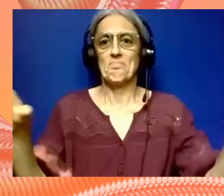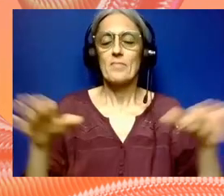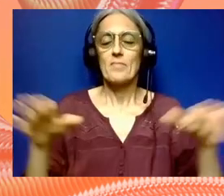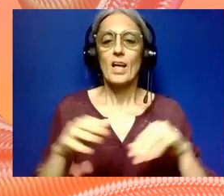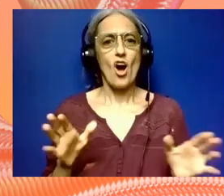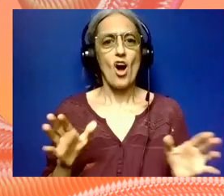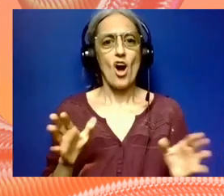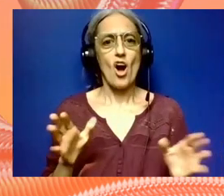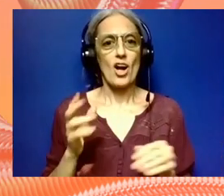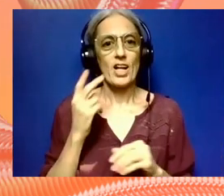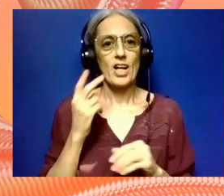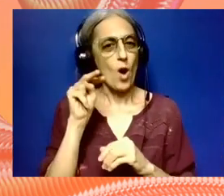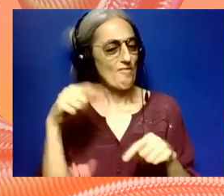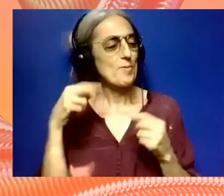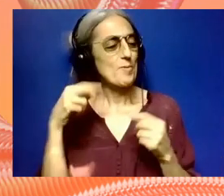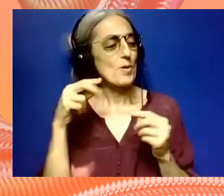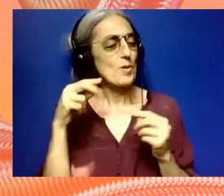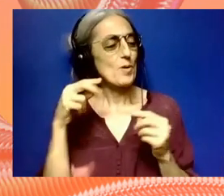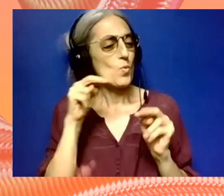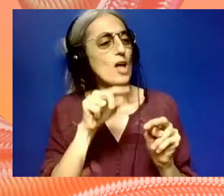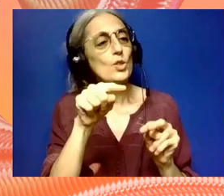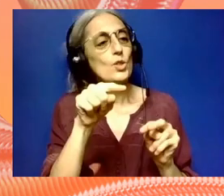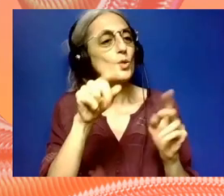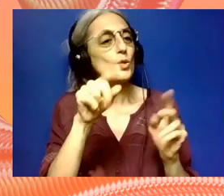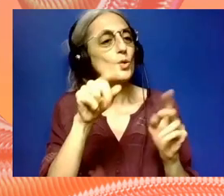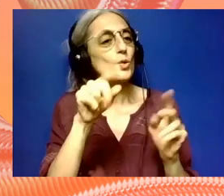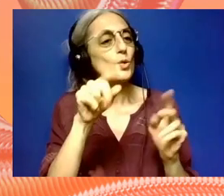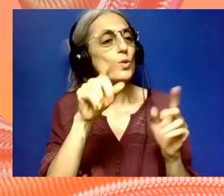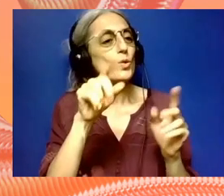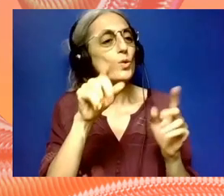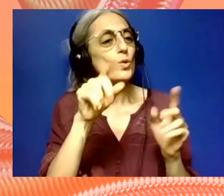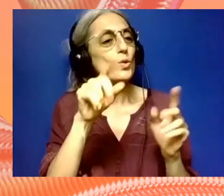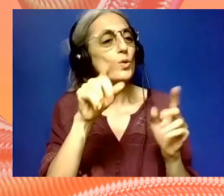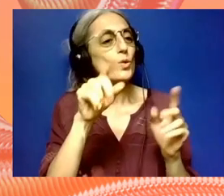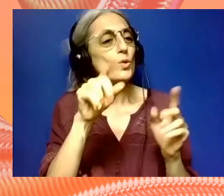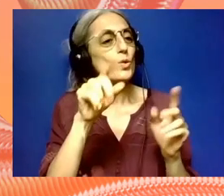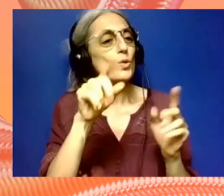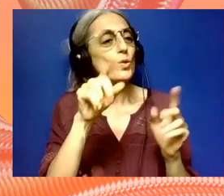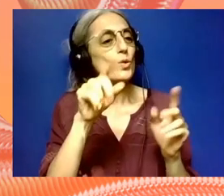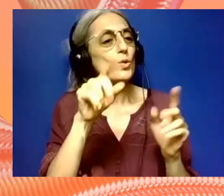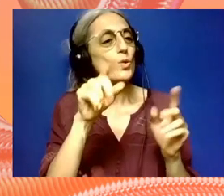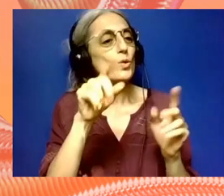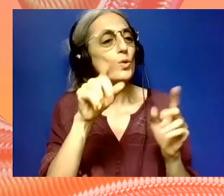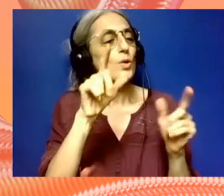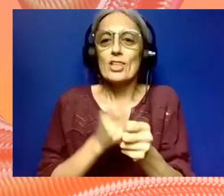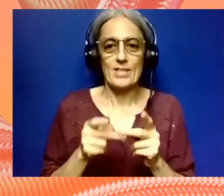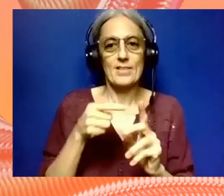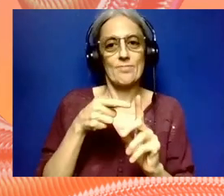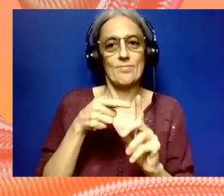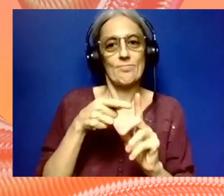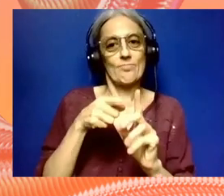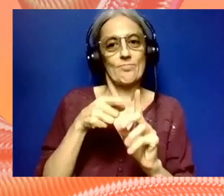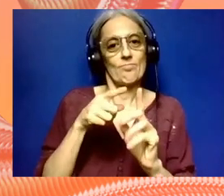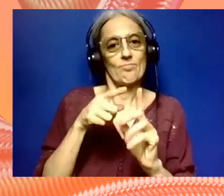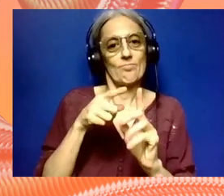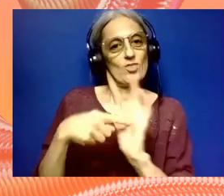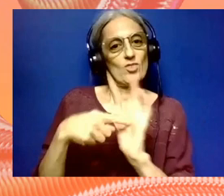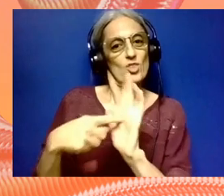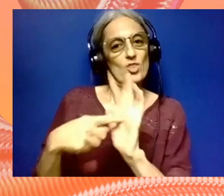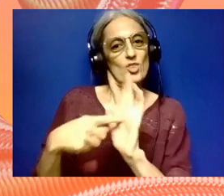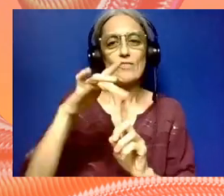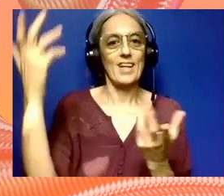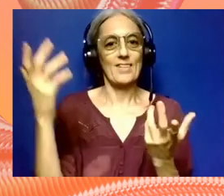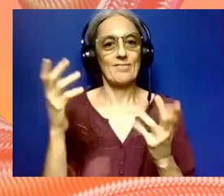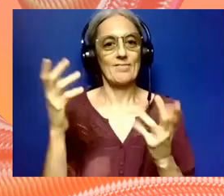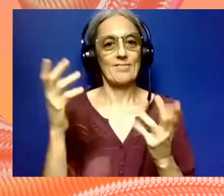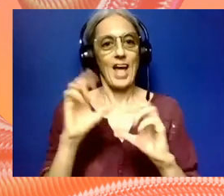like, here's how I'm going to shine and really align myself with movement in the way that I shine. So I'd love to know, like,